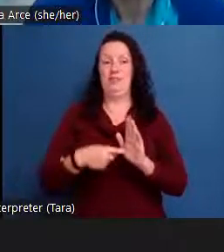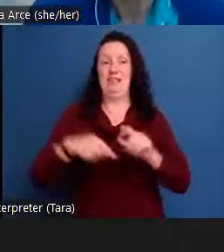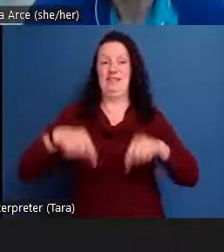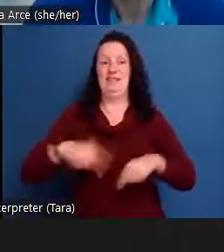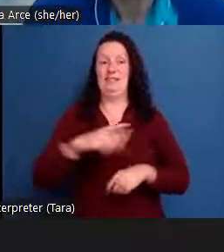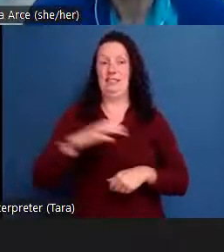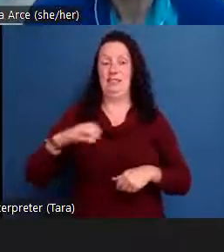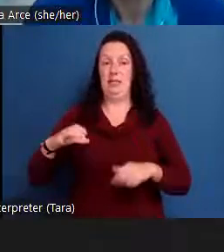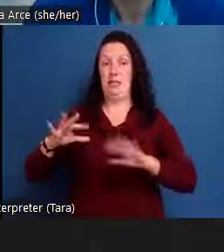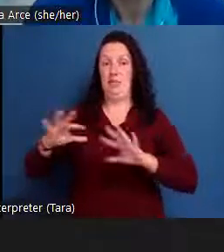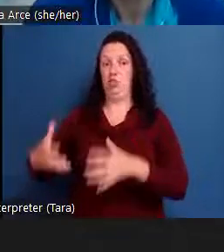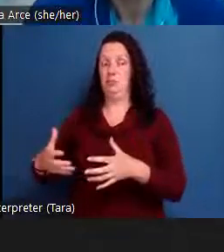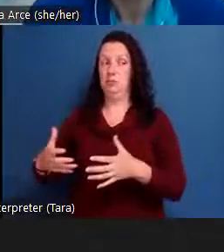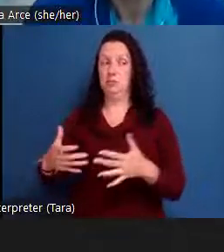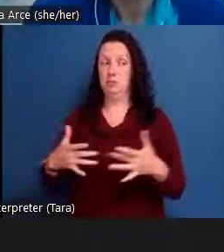going to be communication that